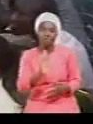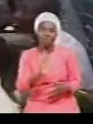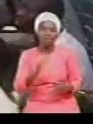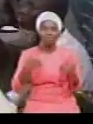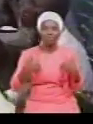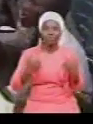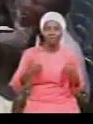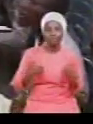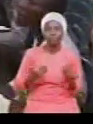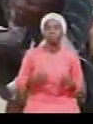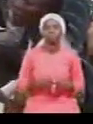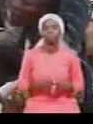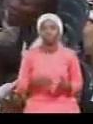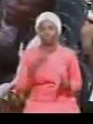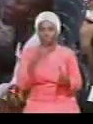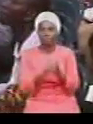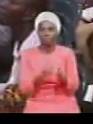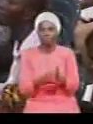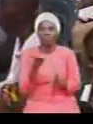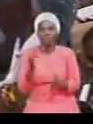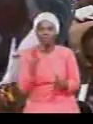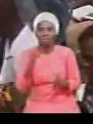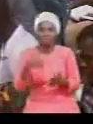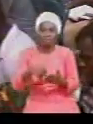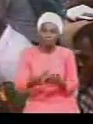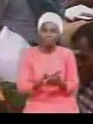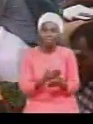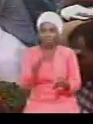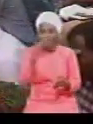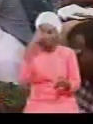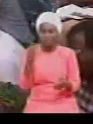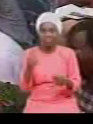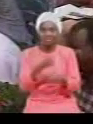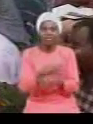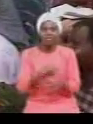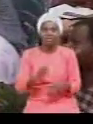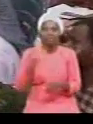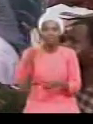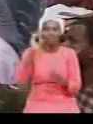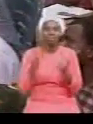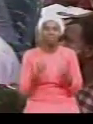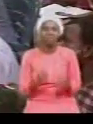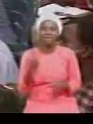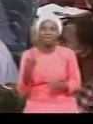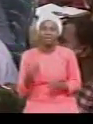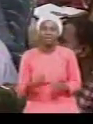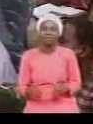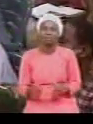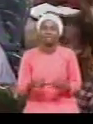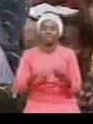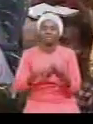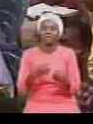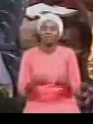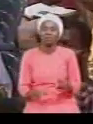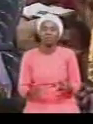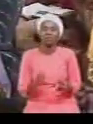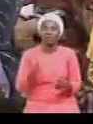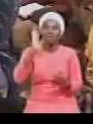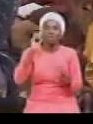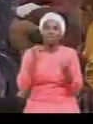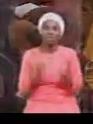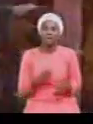renewal because of the day of his power, the dawn of his power, and because of